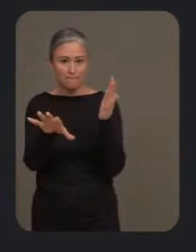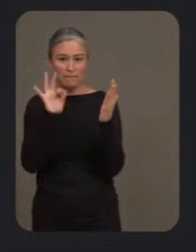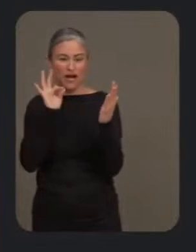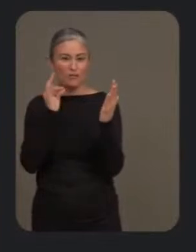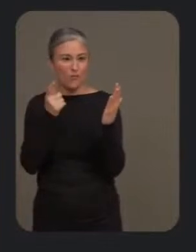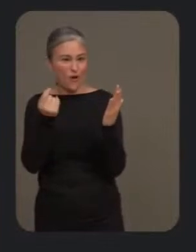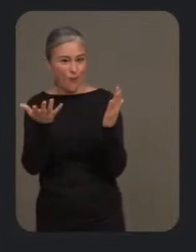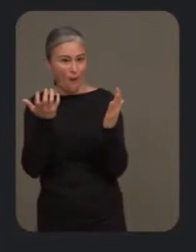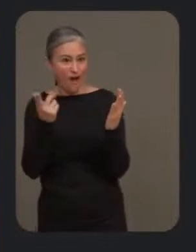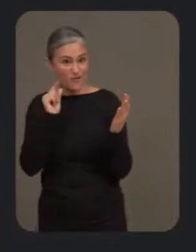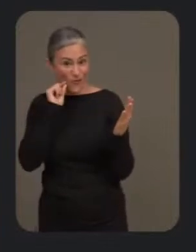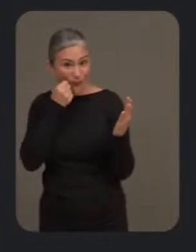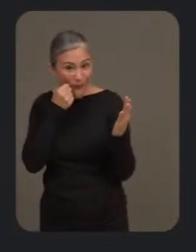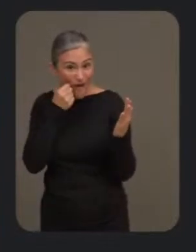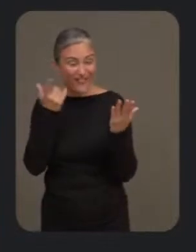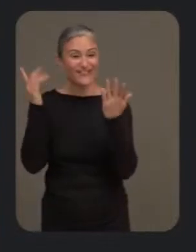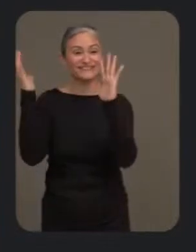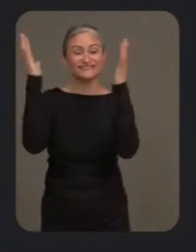right?